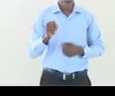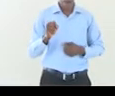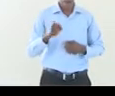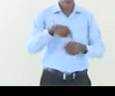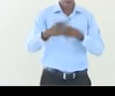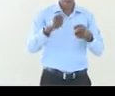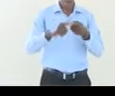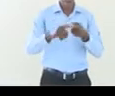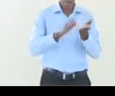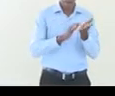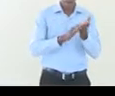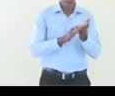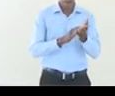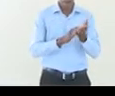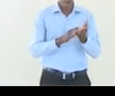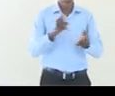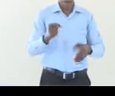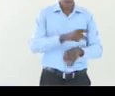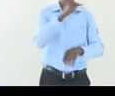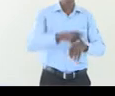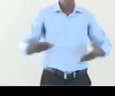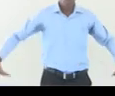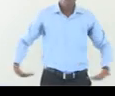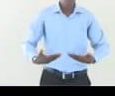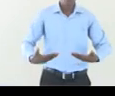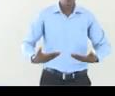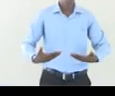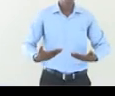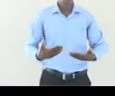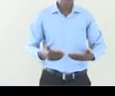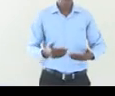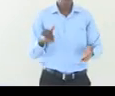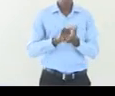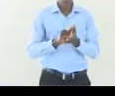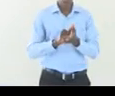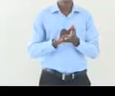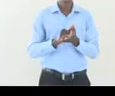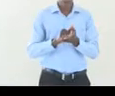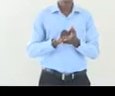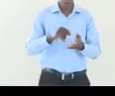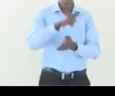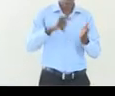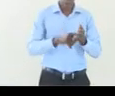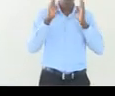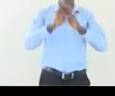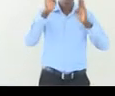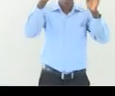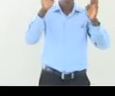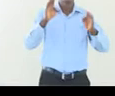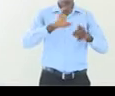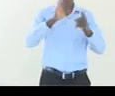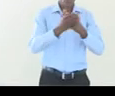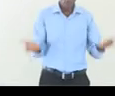Went to the school and the principal introduced the fact that, you know, we have this wonderful compound